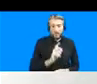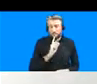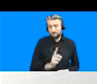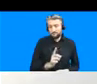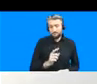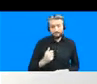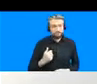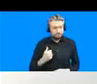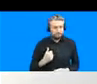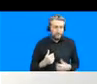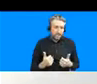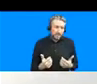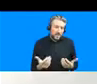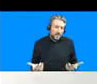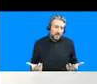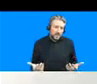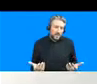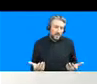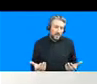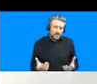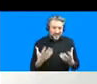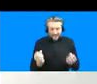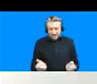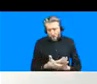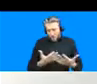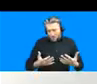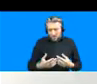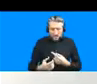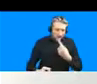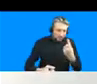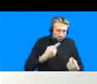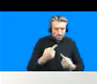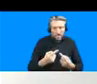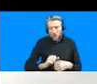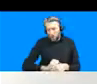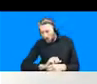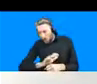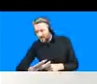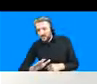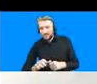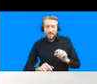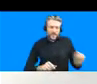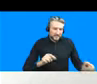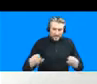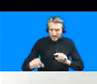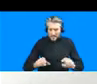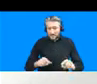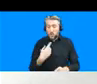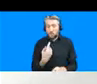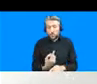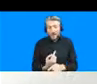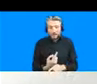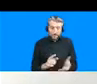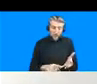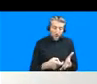been said in this debate around covid and in in future urban spaces about urban density and i'd just like to underscore